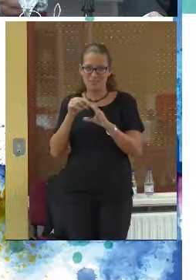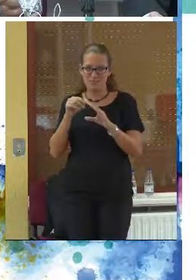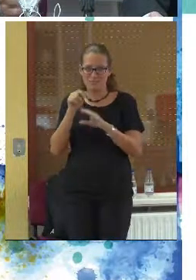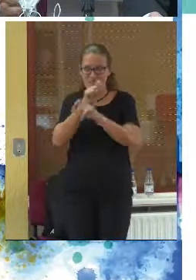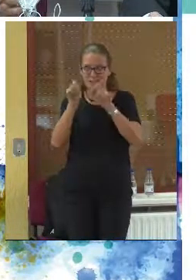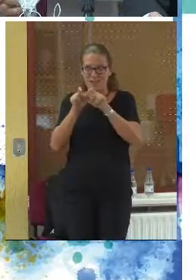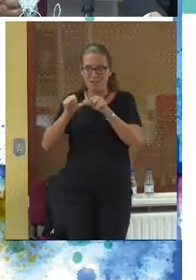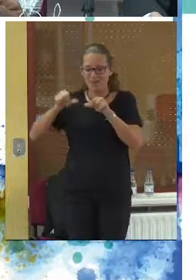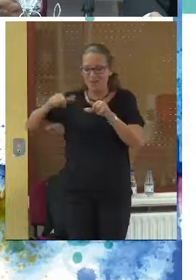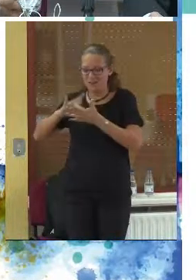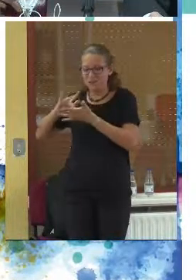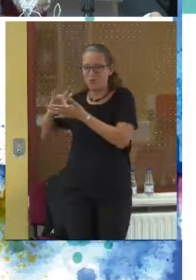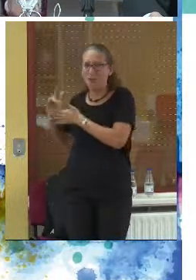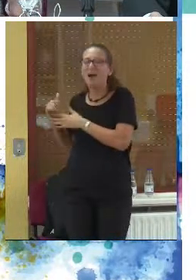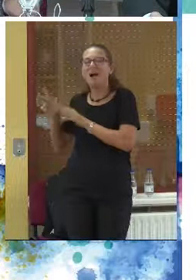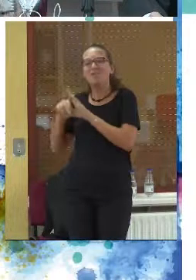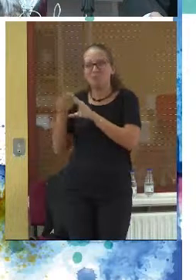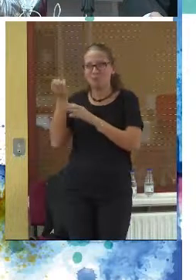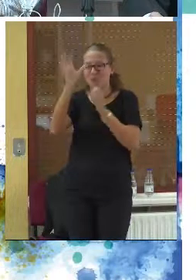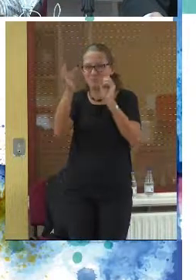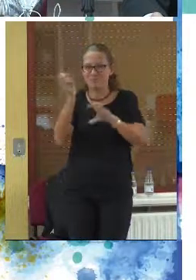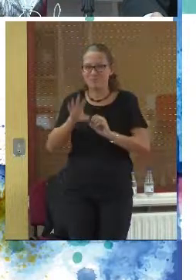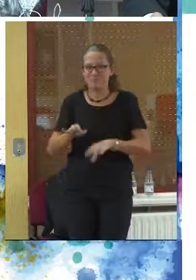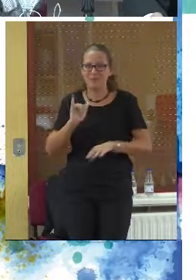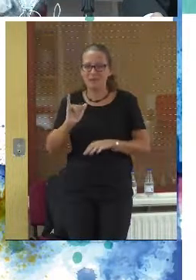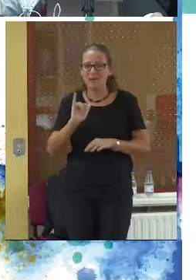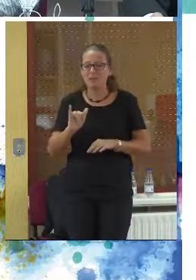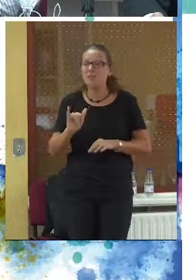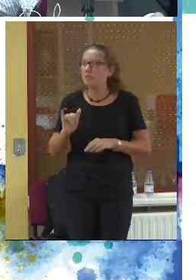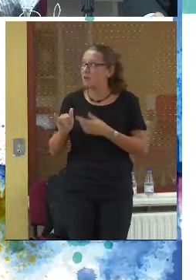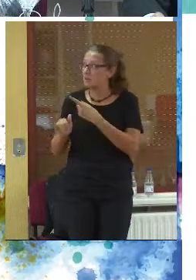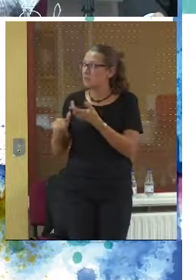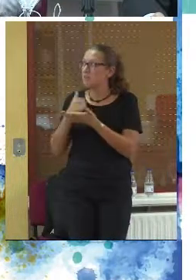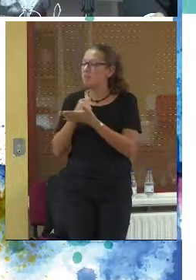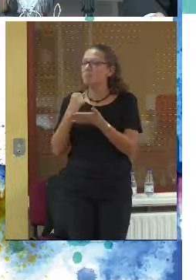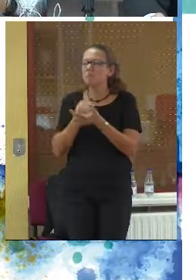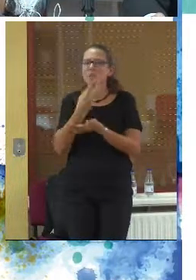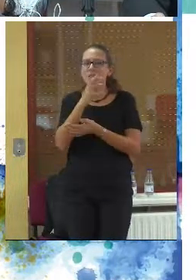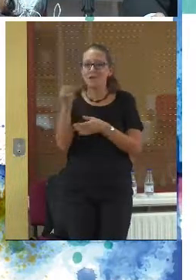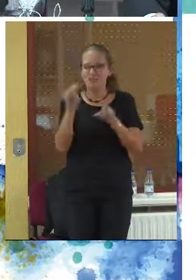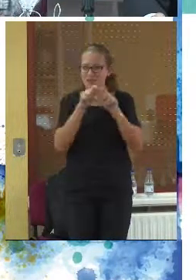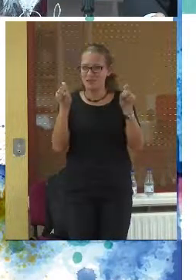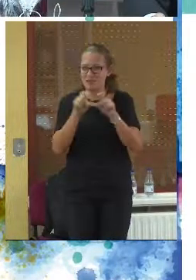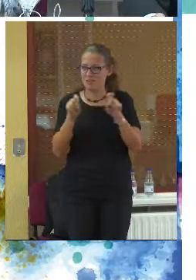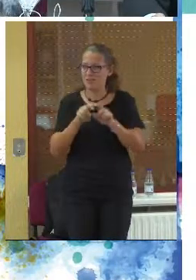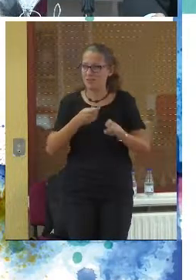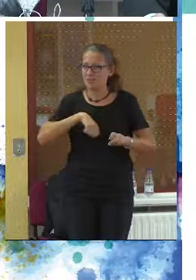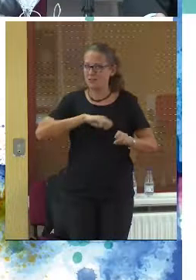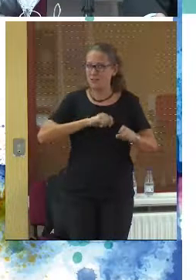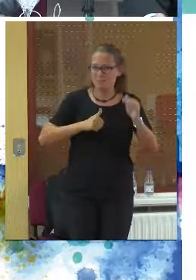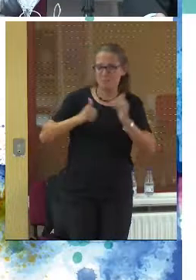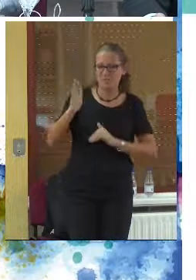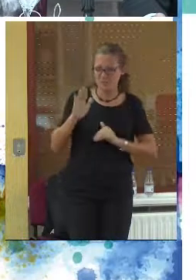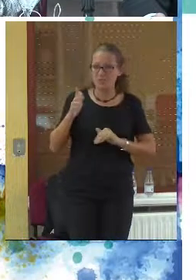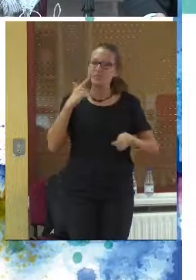the participating entities? And by the way, I take the opportunity to encourage everyone to use it here. There is more than